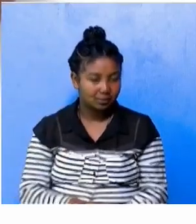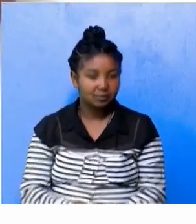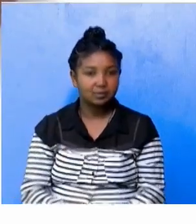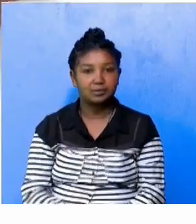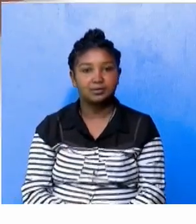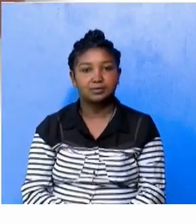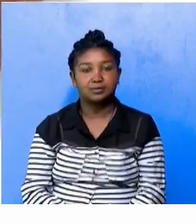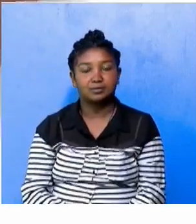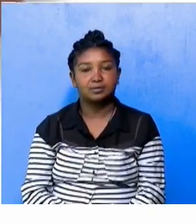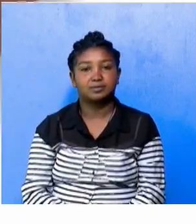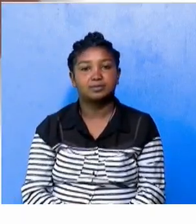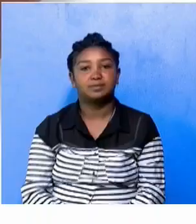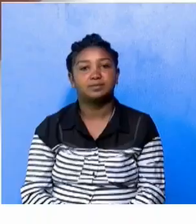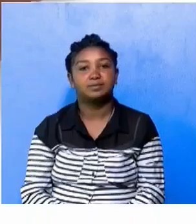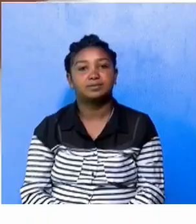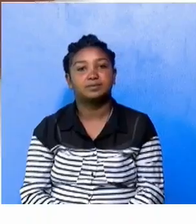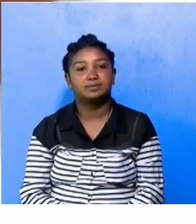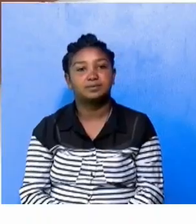participle.